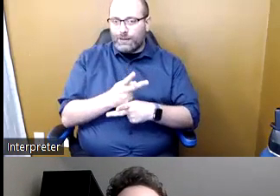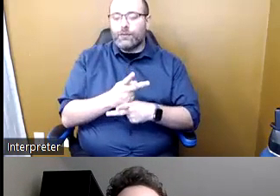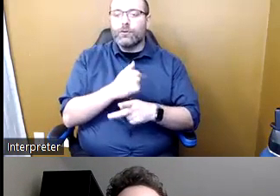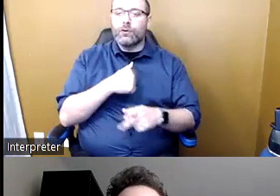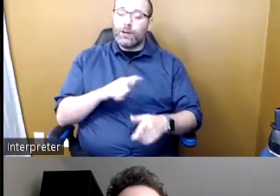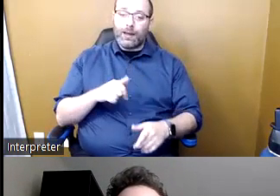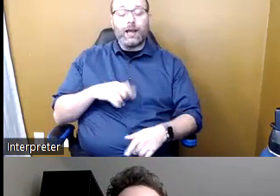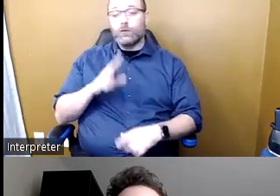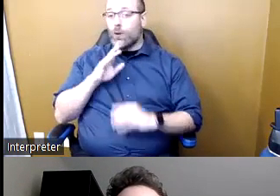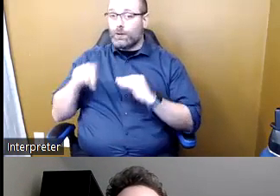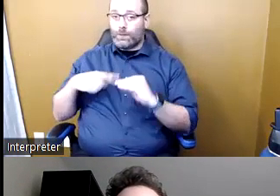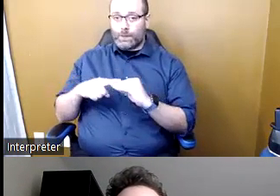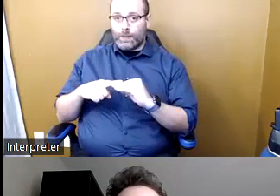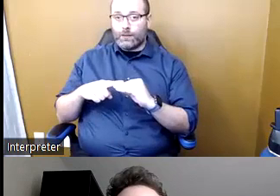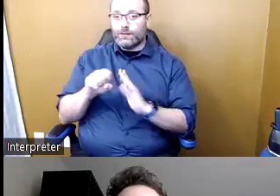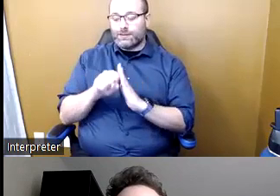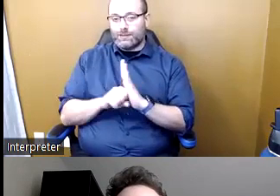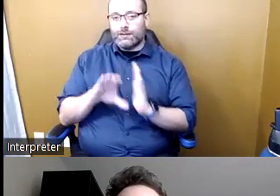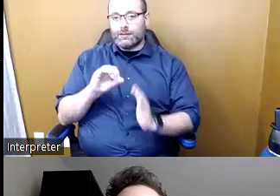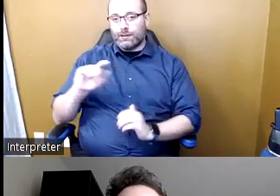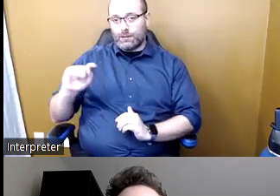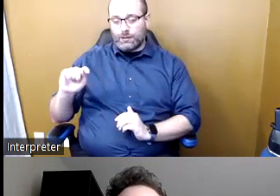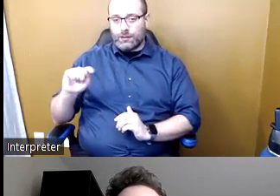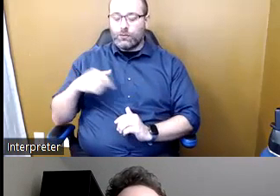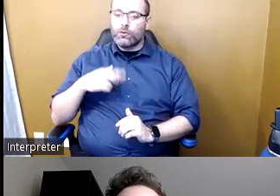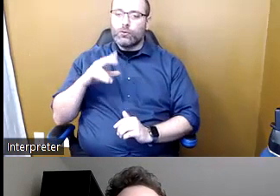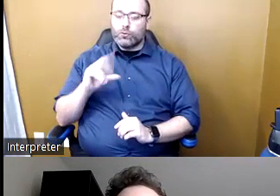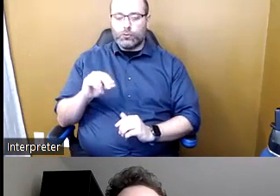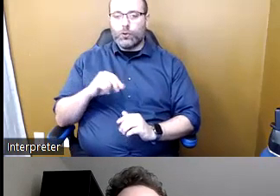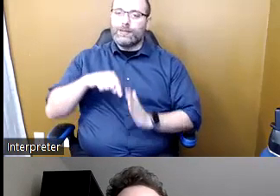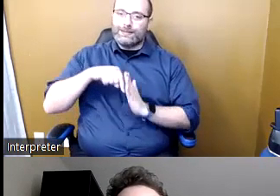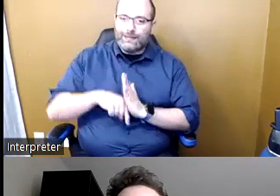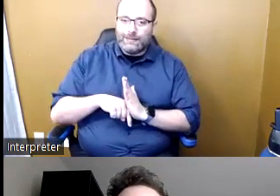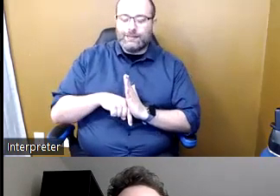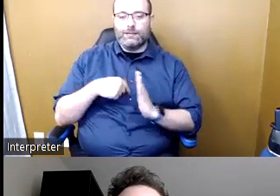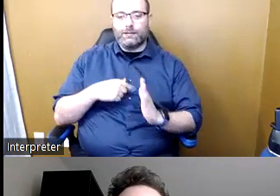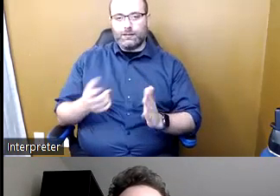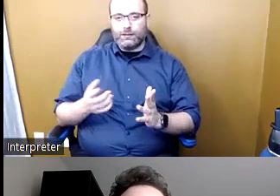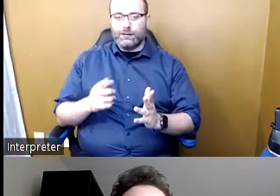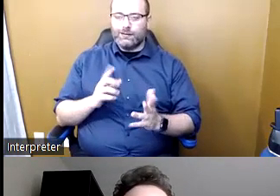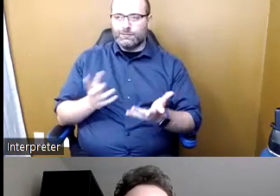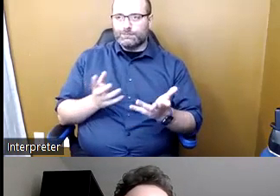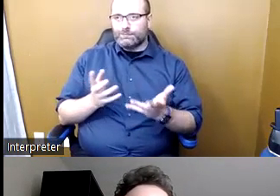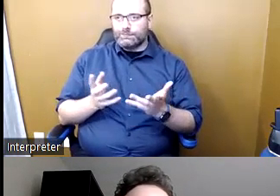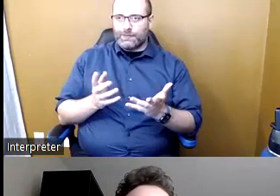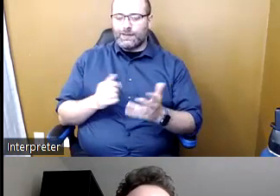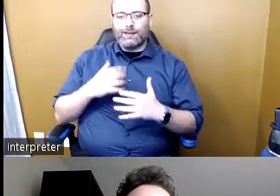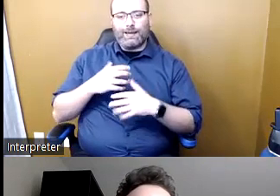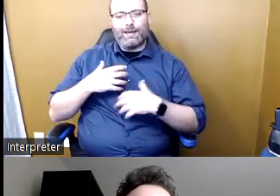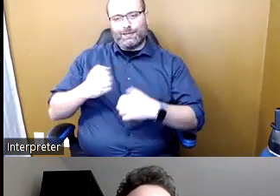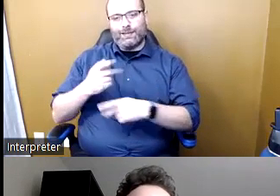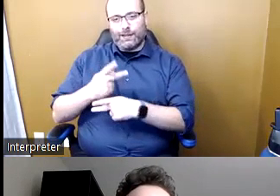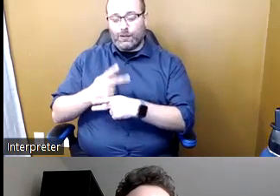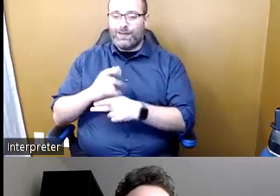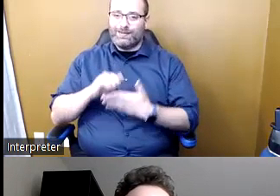currently no intensive outpatient program that I would say is trans competent. And that has been quite